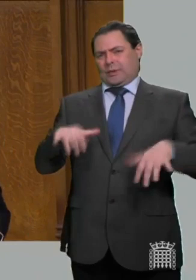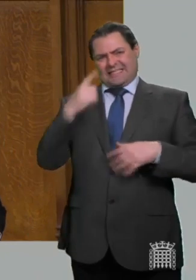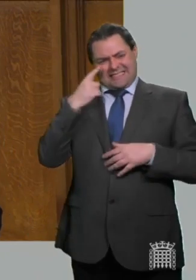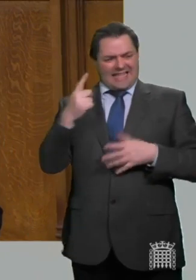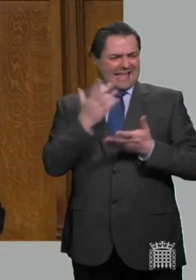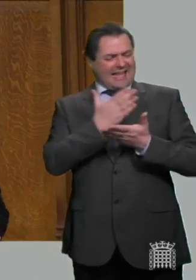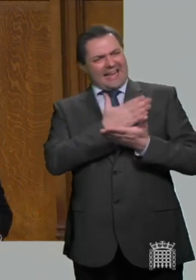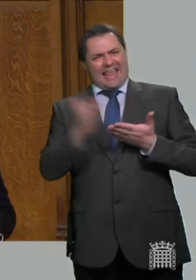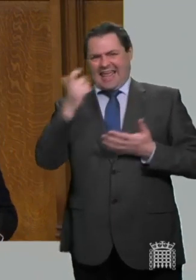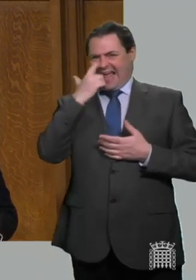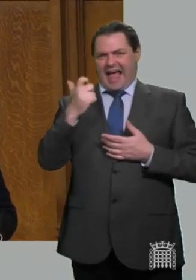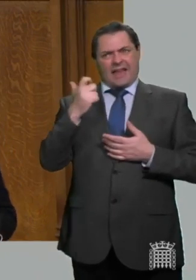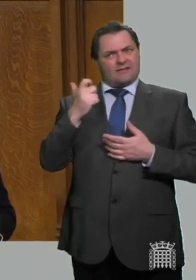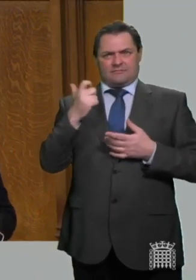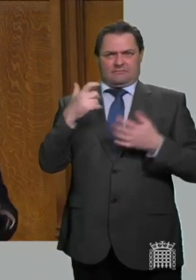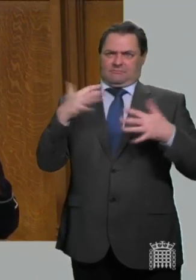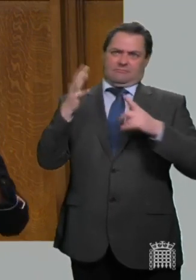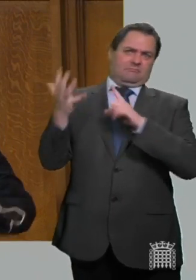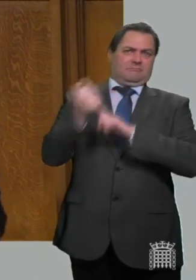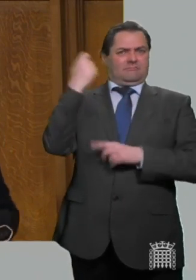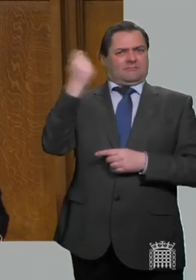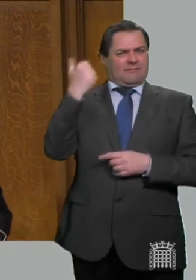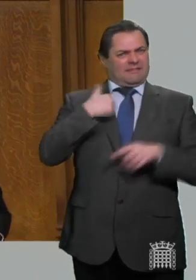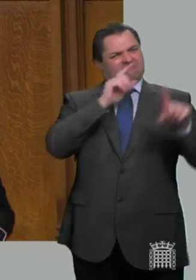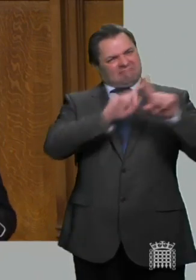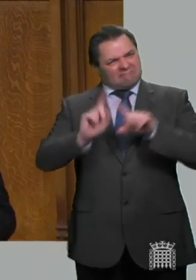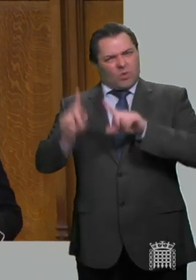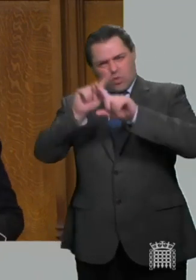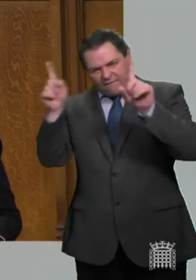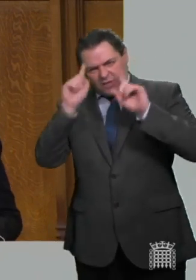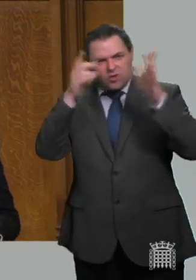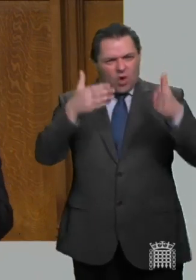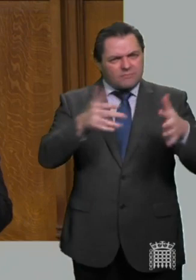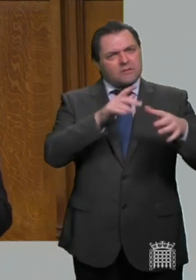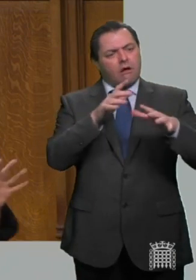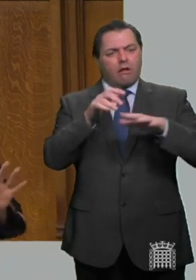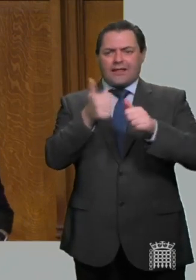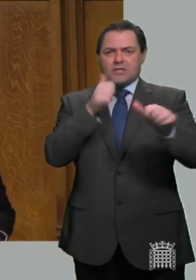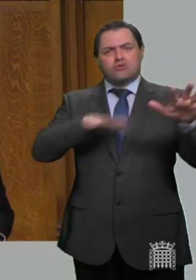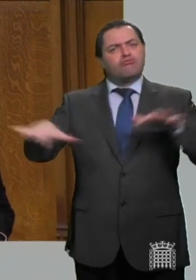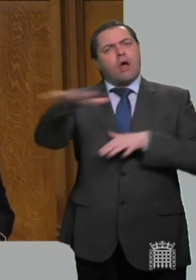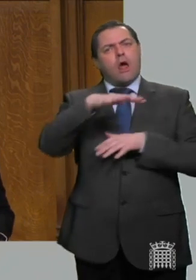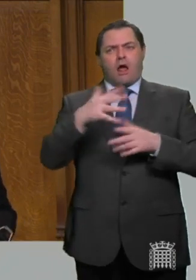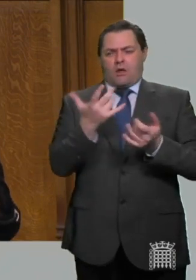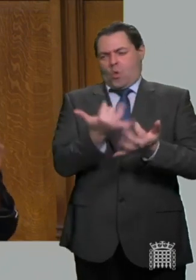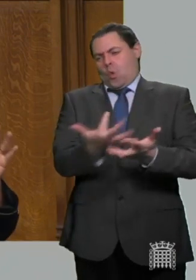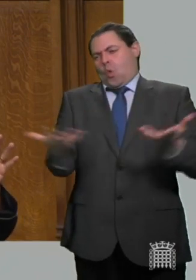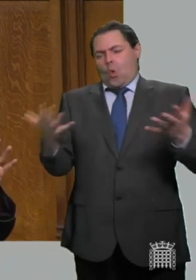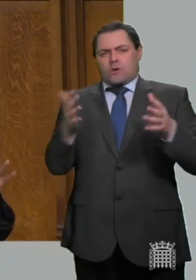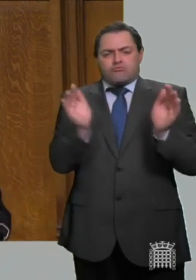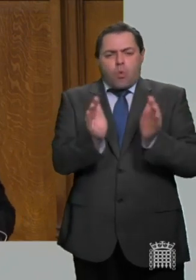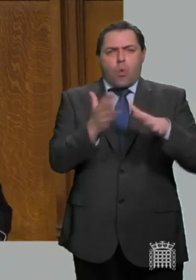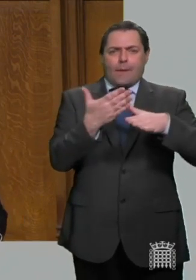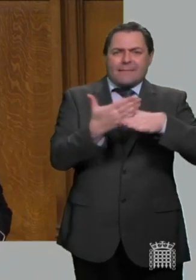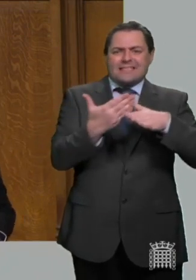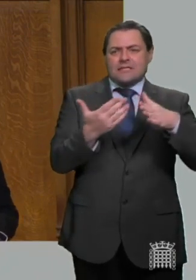Wrexham, have the Mylar Hospital, Colleague Cambria, Glendore University and an industrial estate bristling with SMEs for close to the